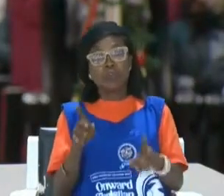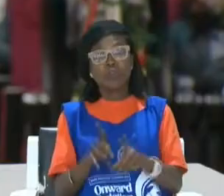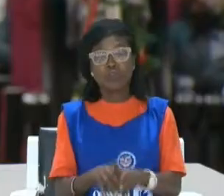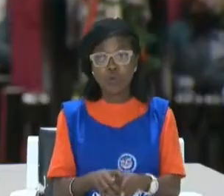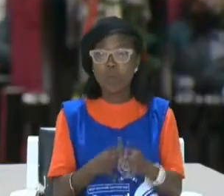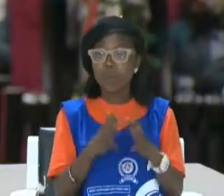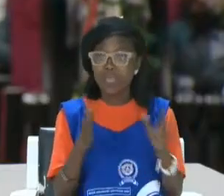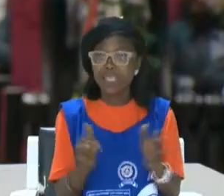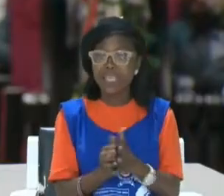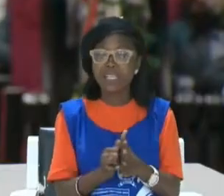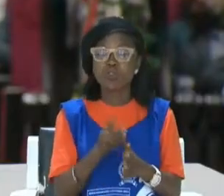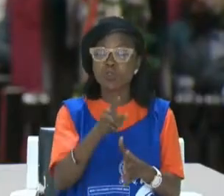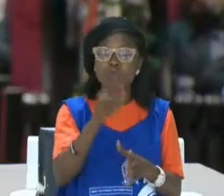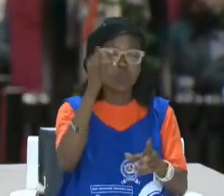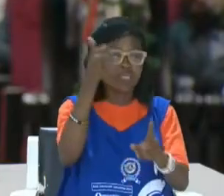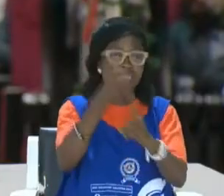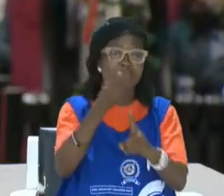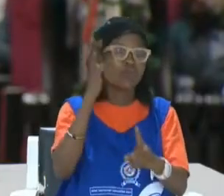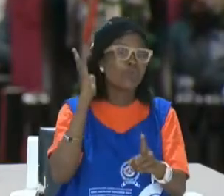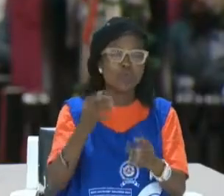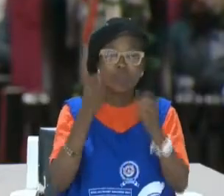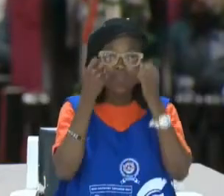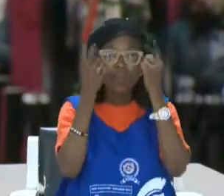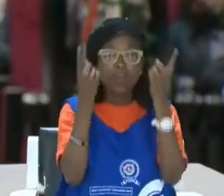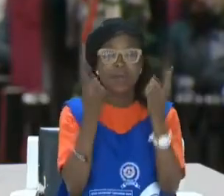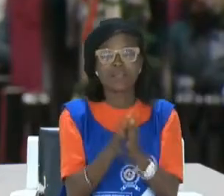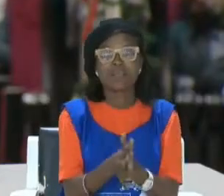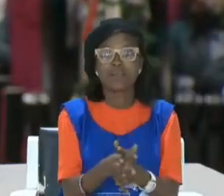even know what's going on.